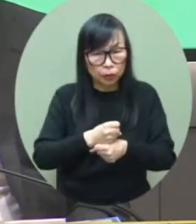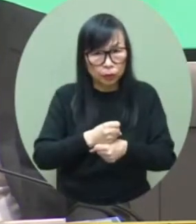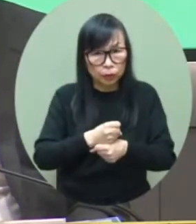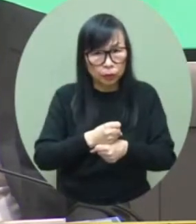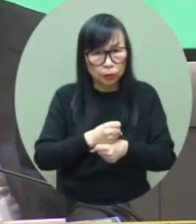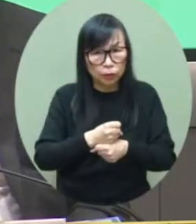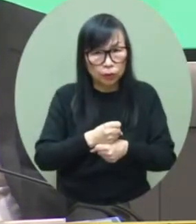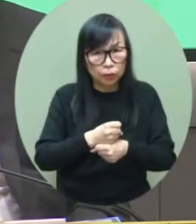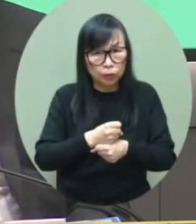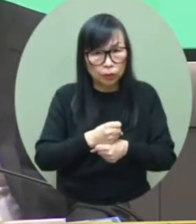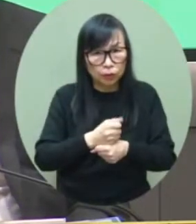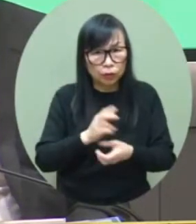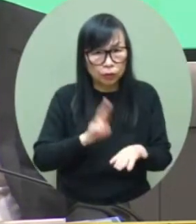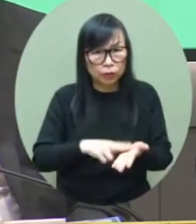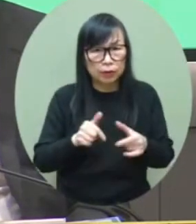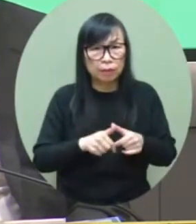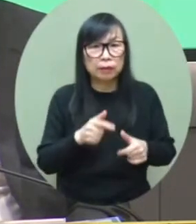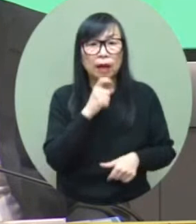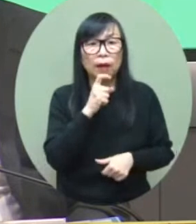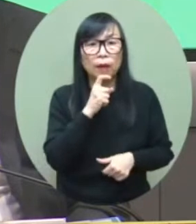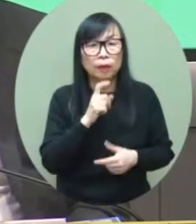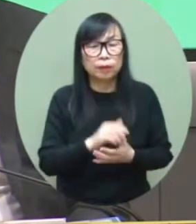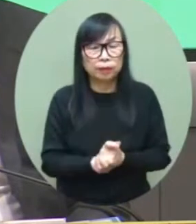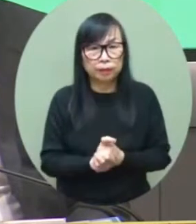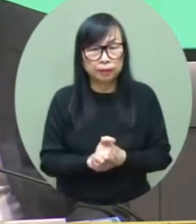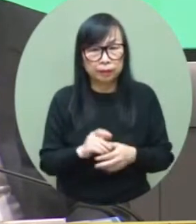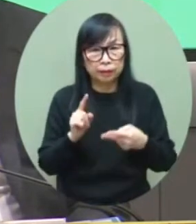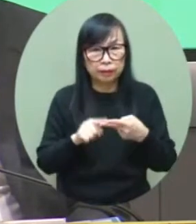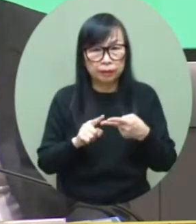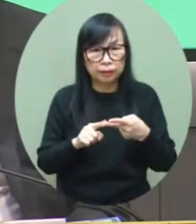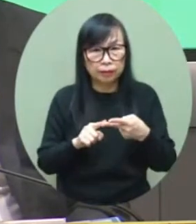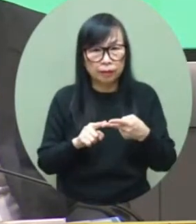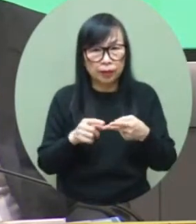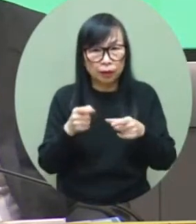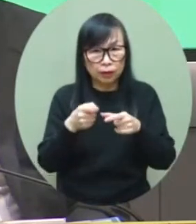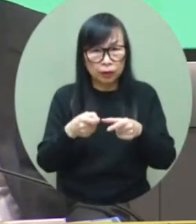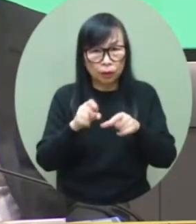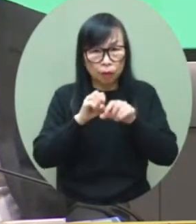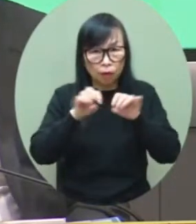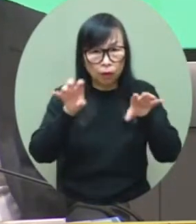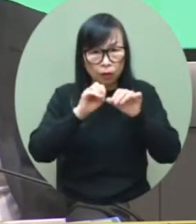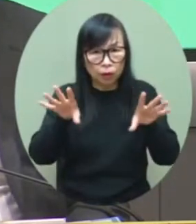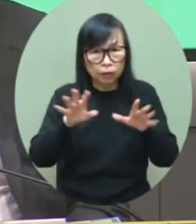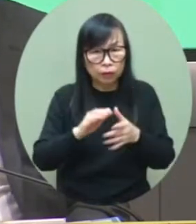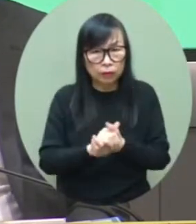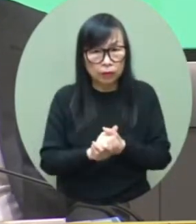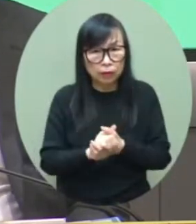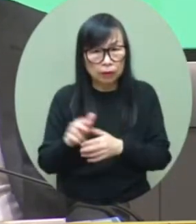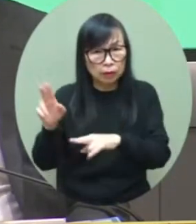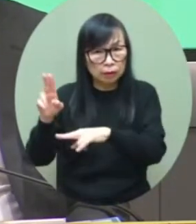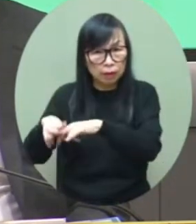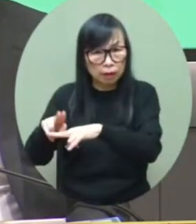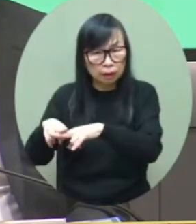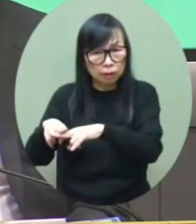So in terms of a policy making implementation, we are actually very much confident.